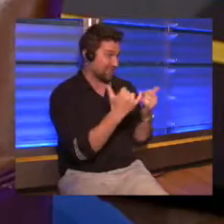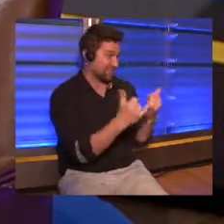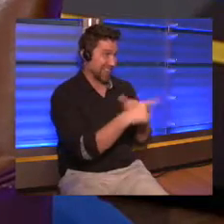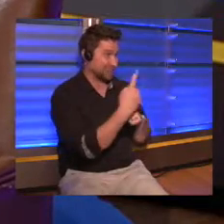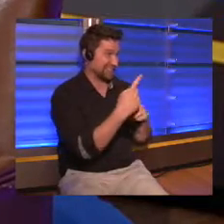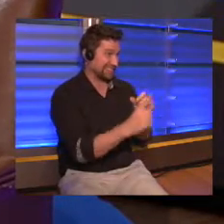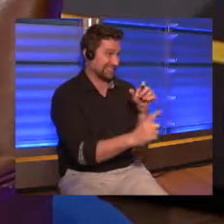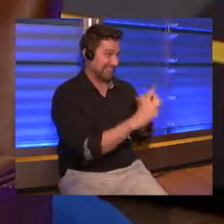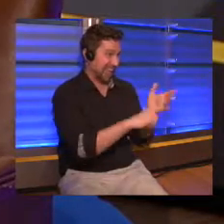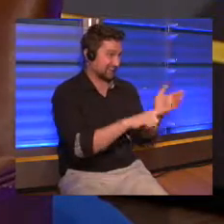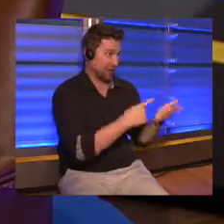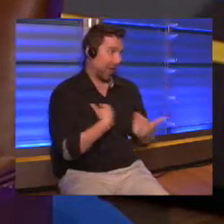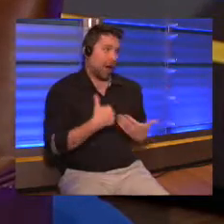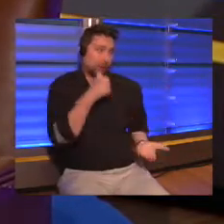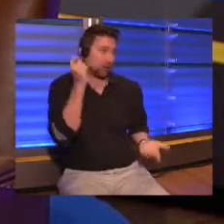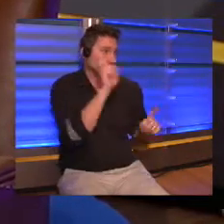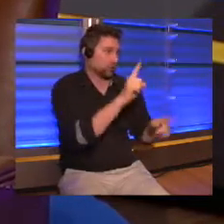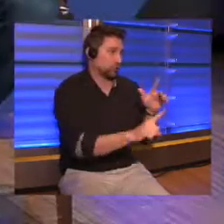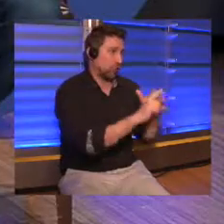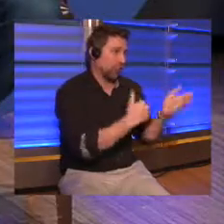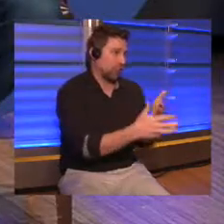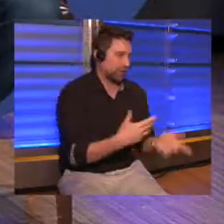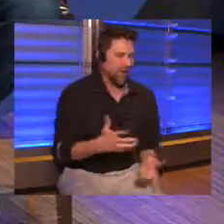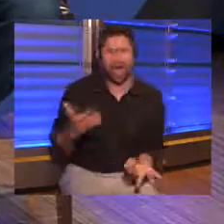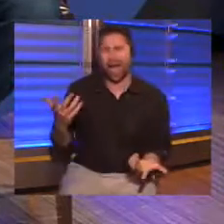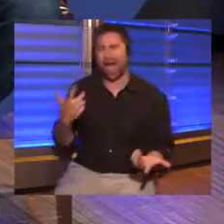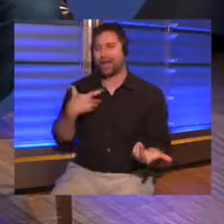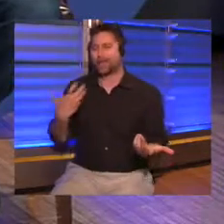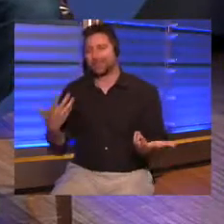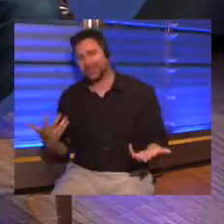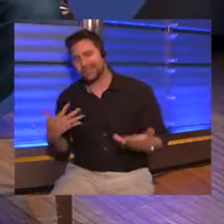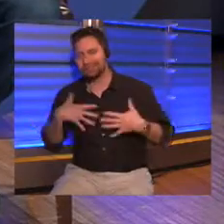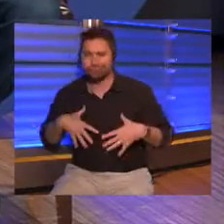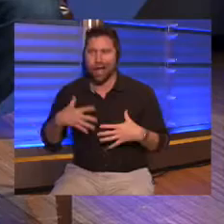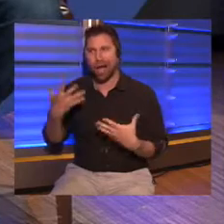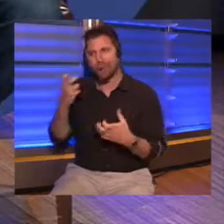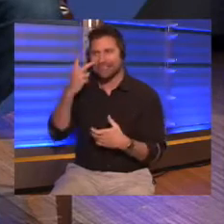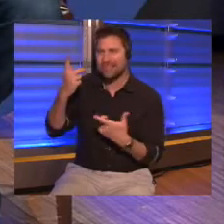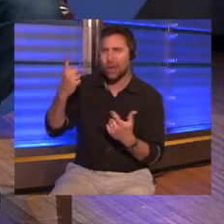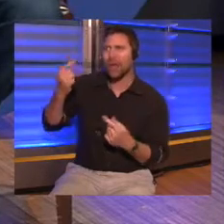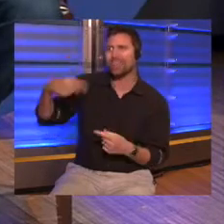but. I was kind of bummed. I wanted to get out there and see what these millennials